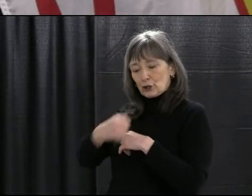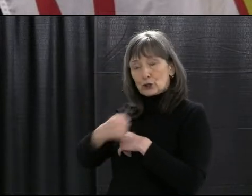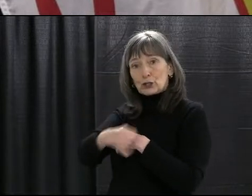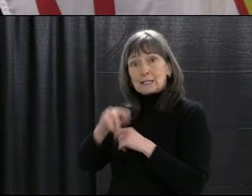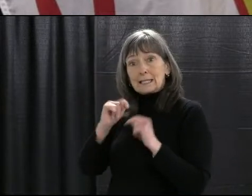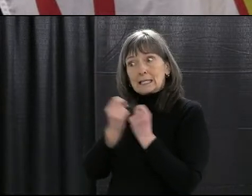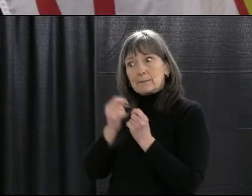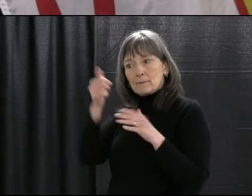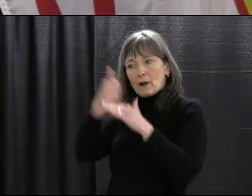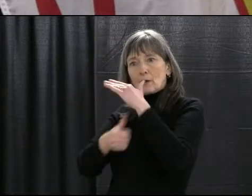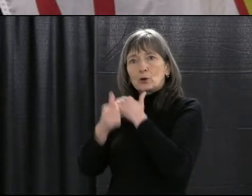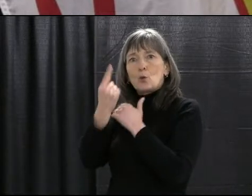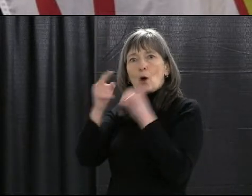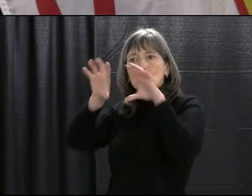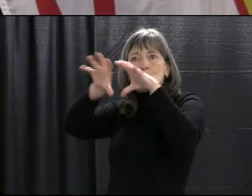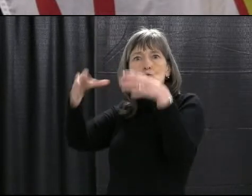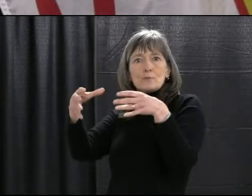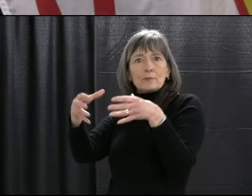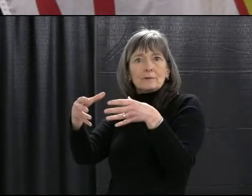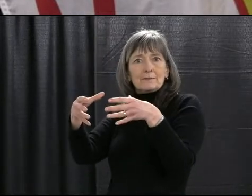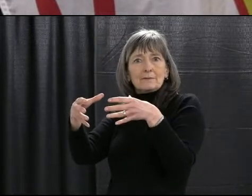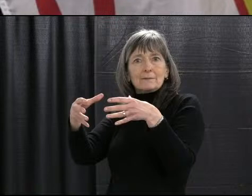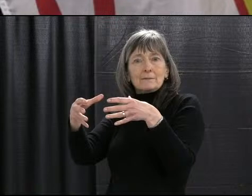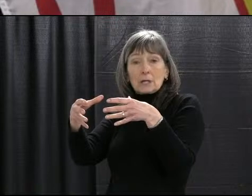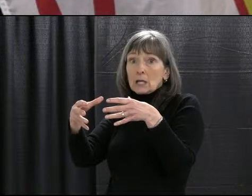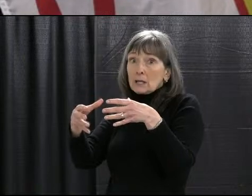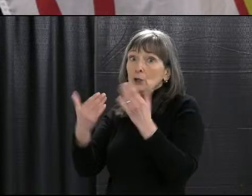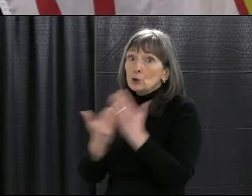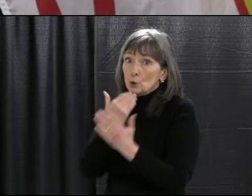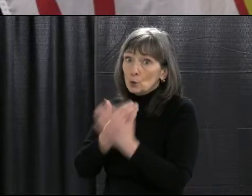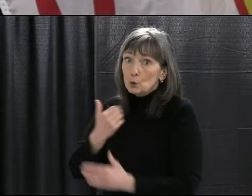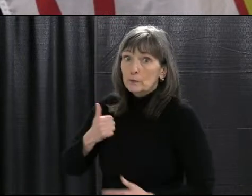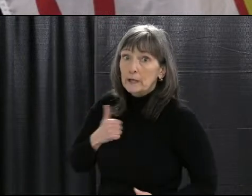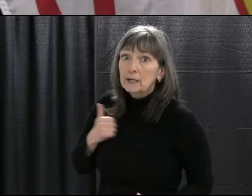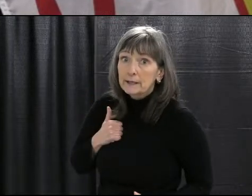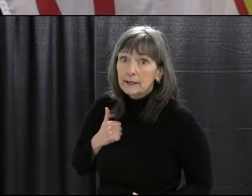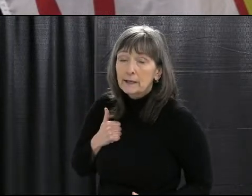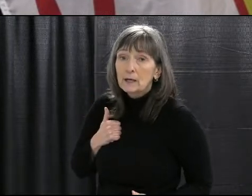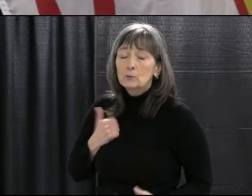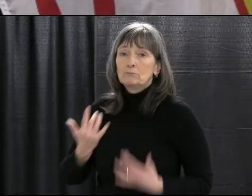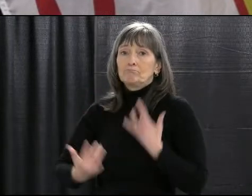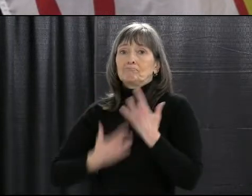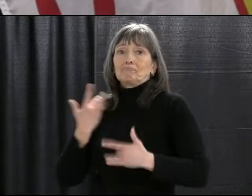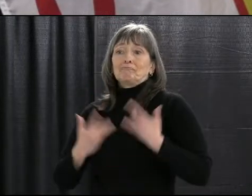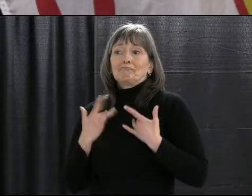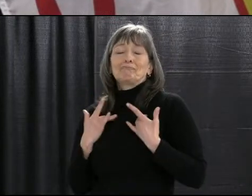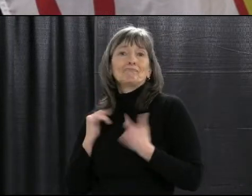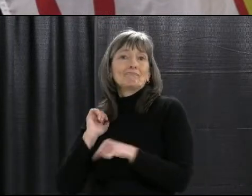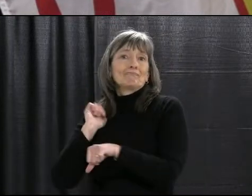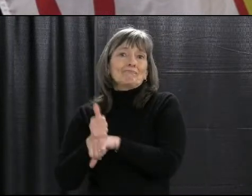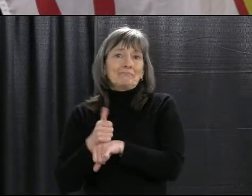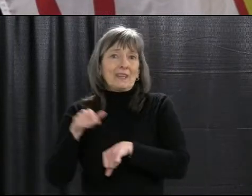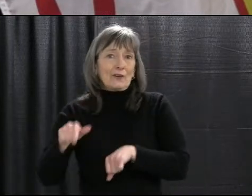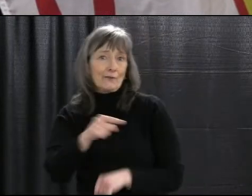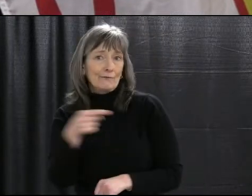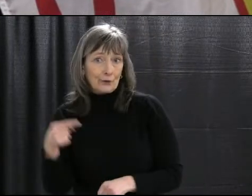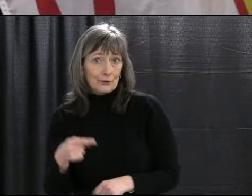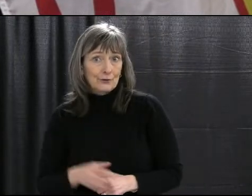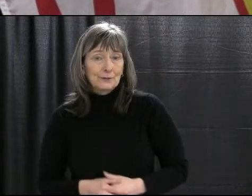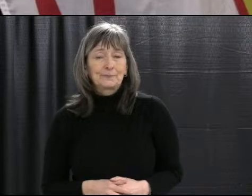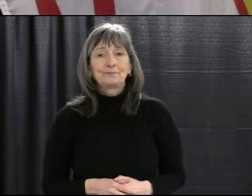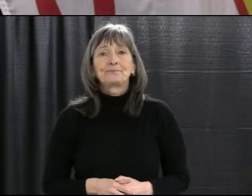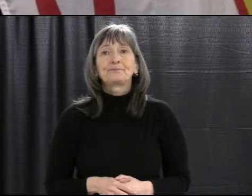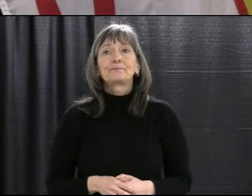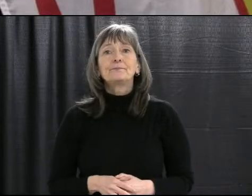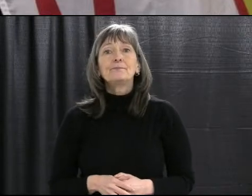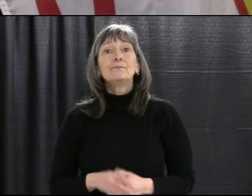Cardiovascular and Stroke Program. This is innovative in Canada, and we are extremely excited to be engaged. This